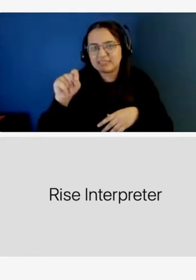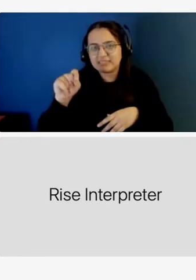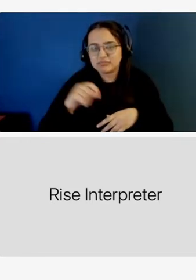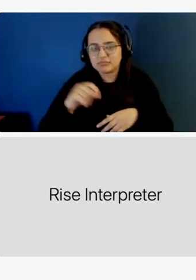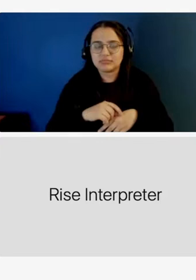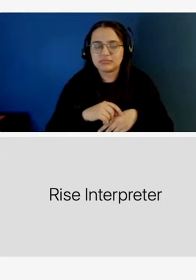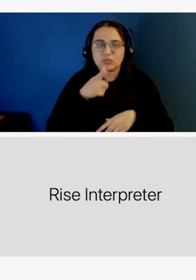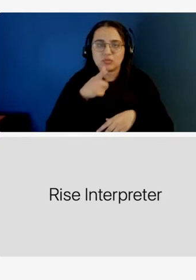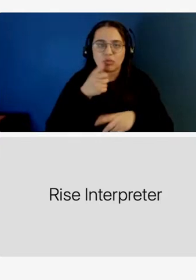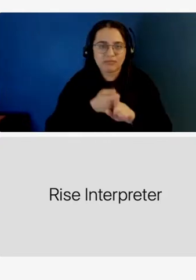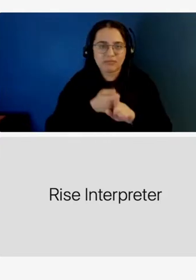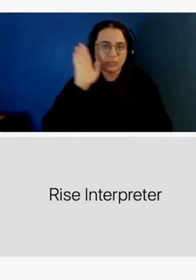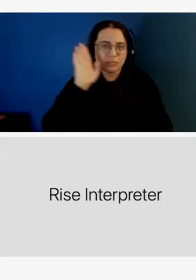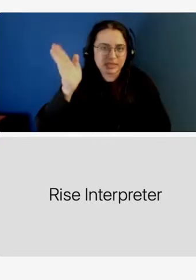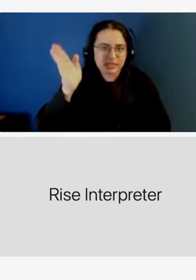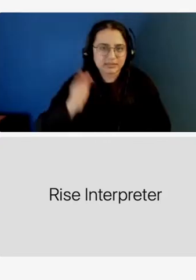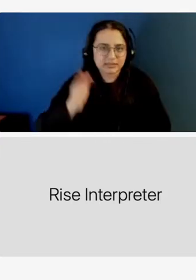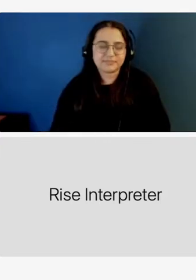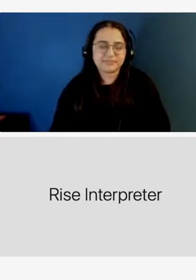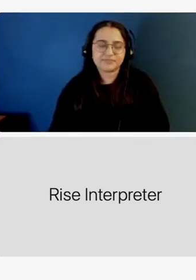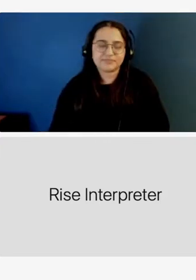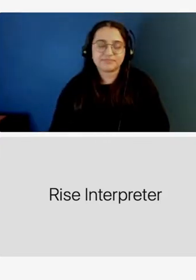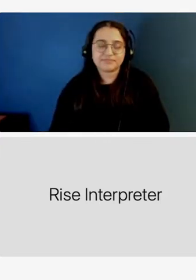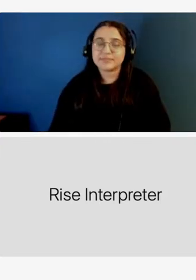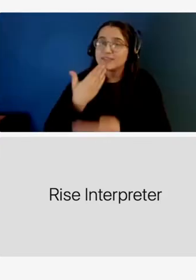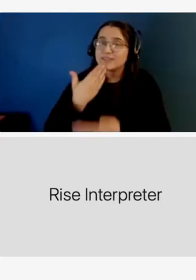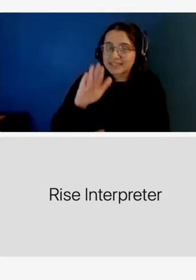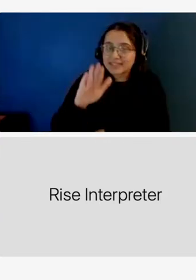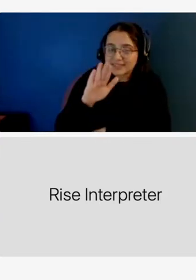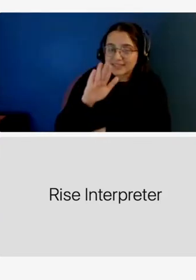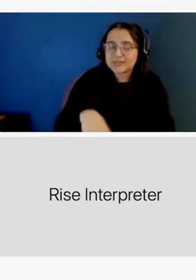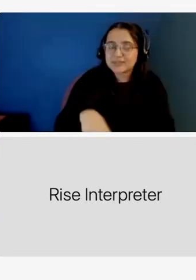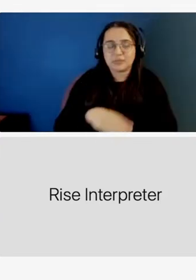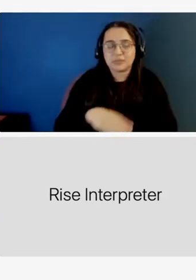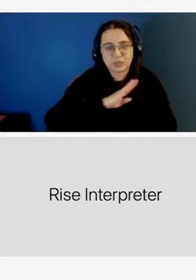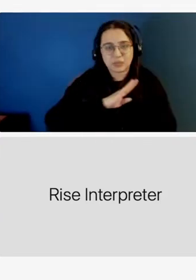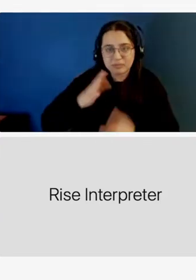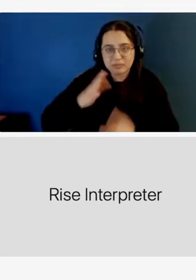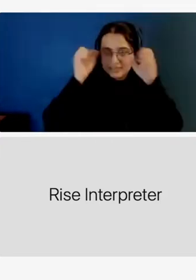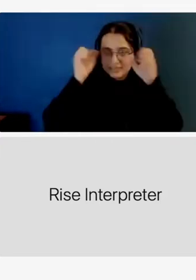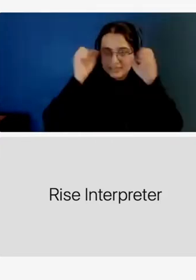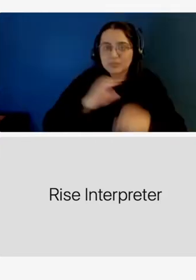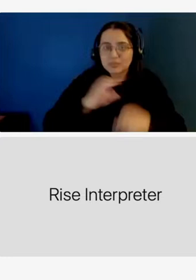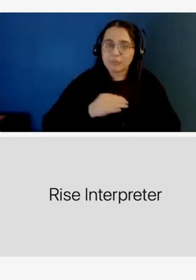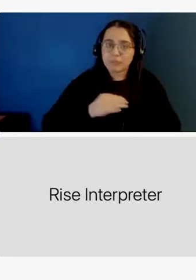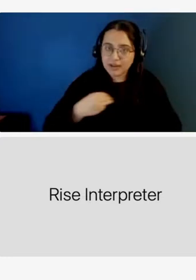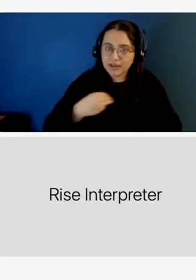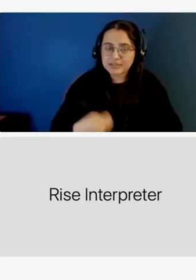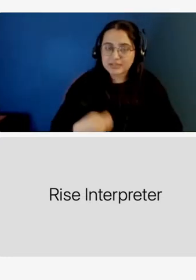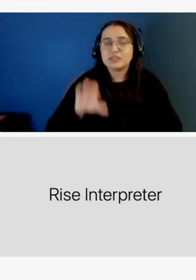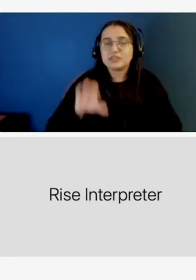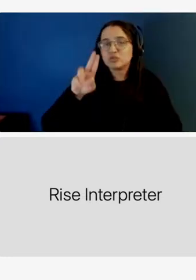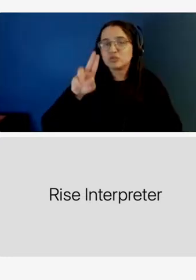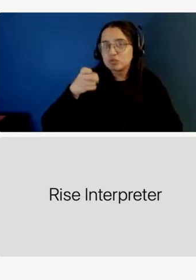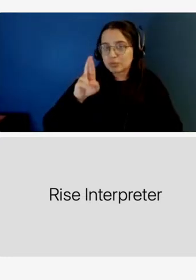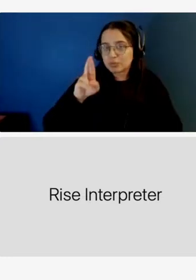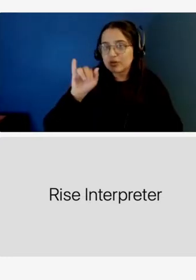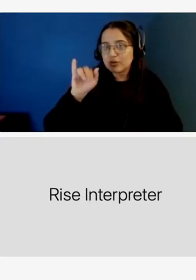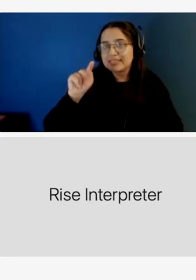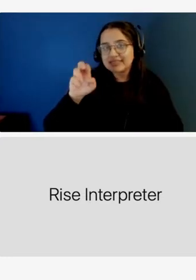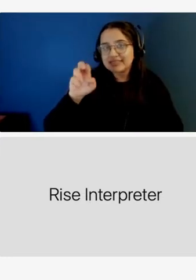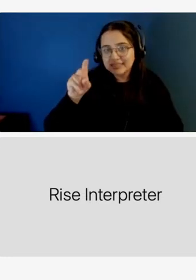Good evening, Board President Thoring Ojeda, board members, Superintendent Dr. Miranda, and members of the audience. We want to provide